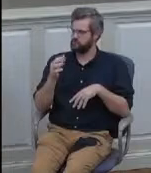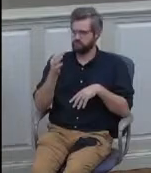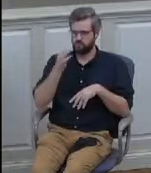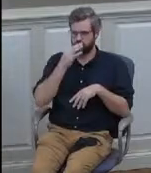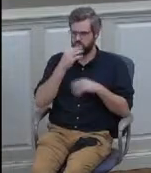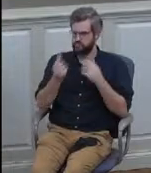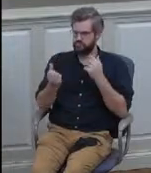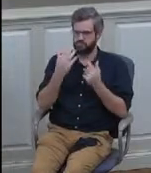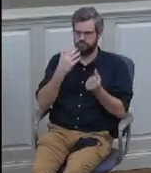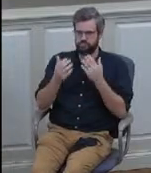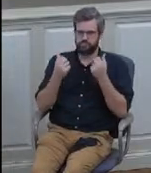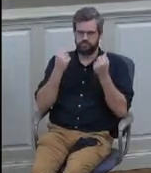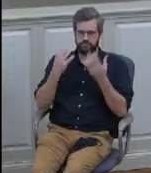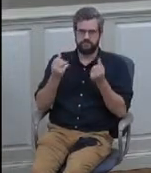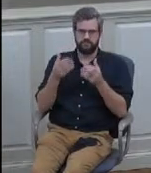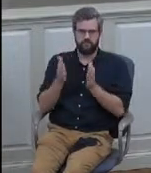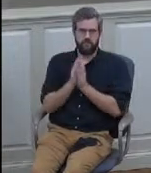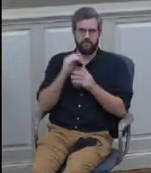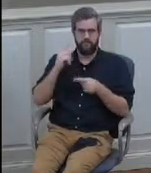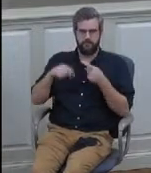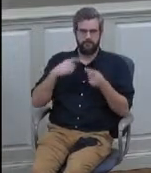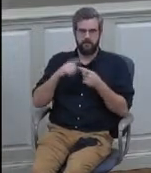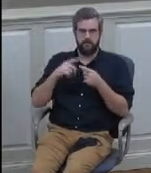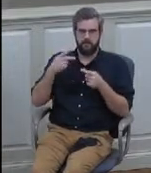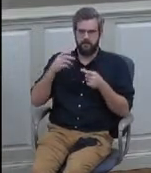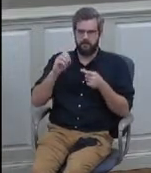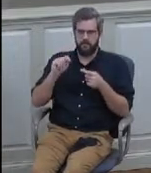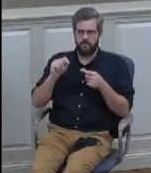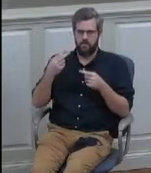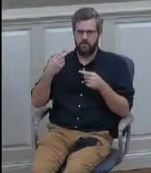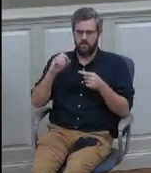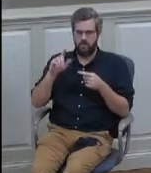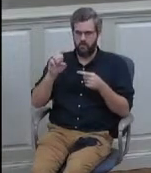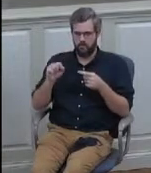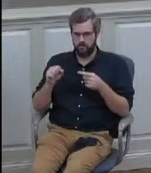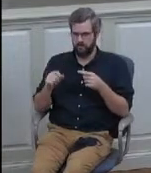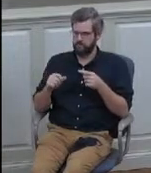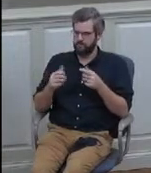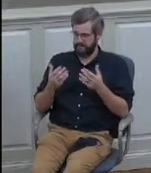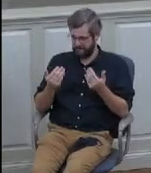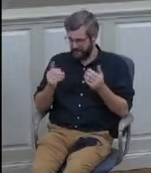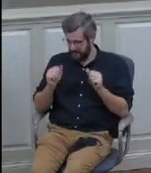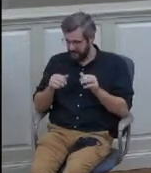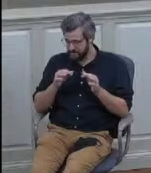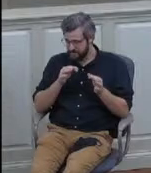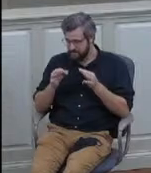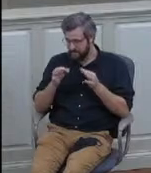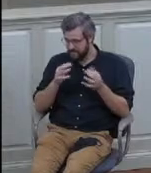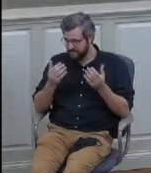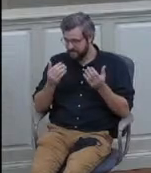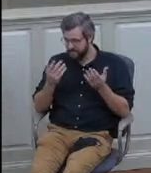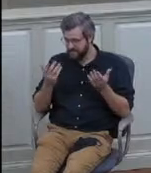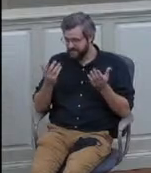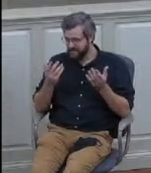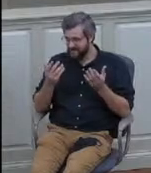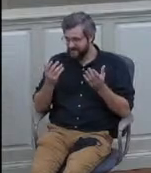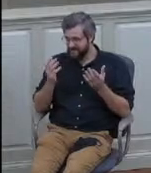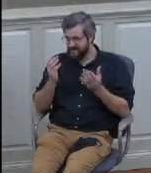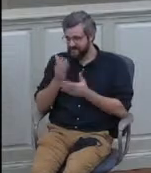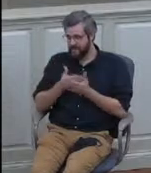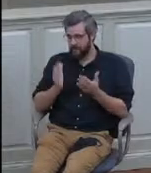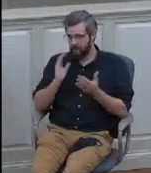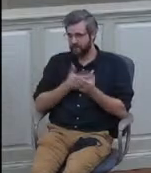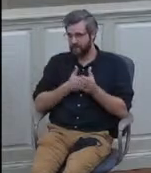requests about potholes. Yes. Yeah. So can you just explain a little bit about how some of our streets